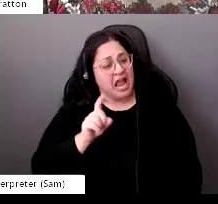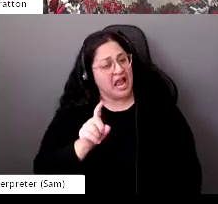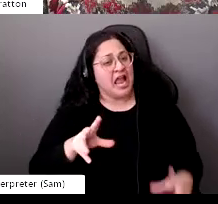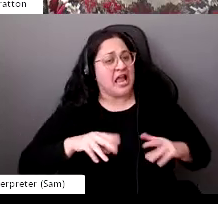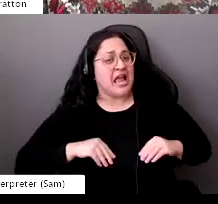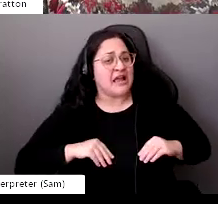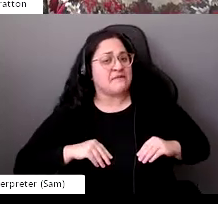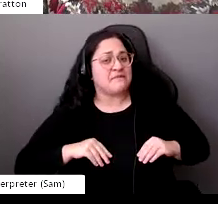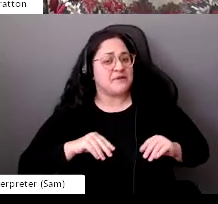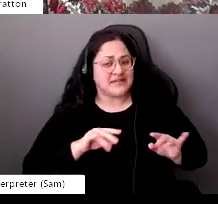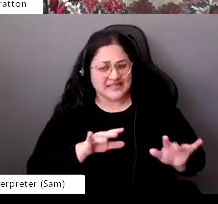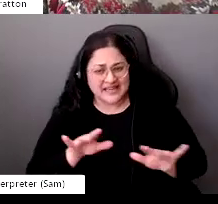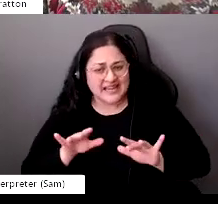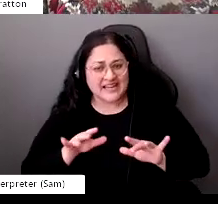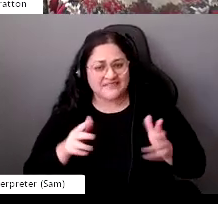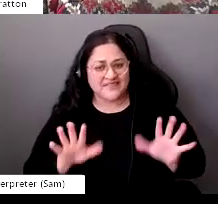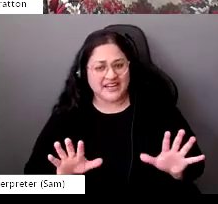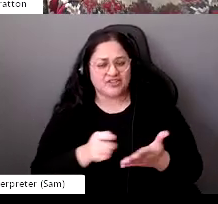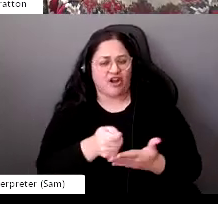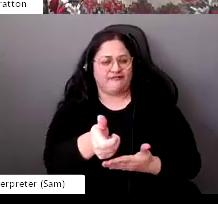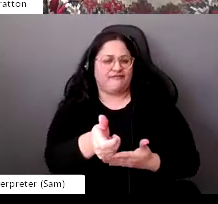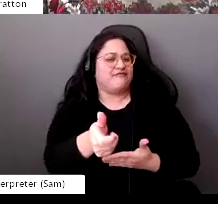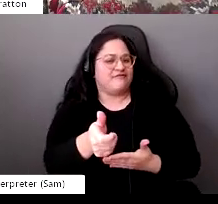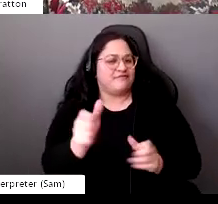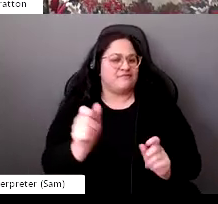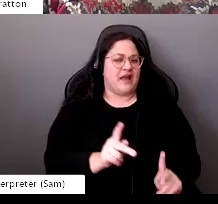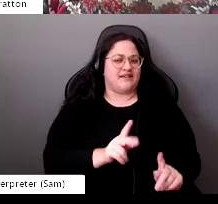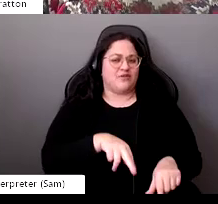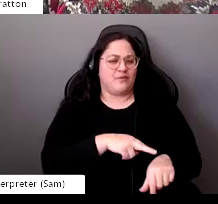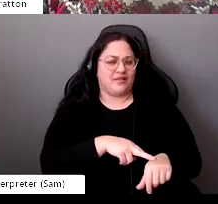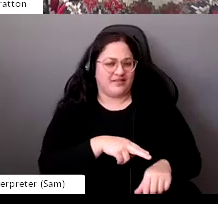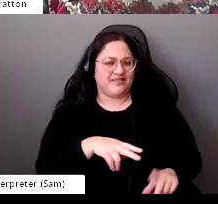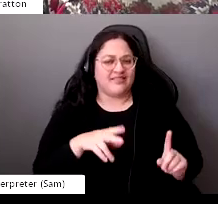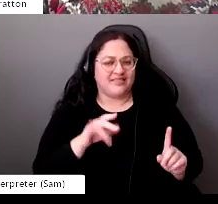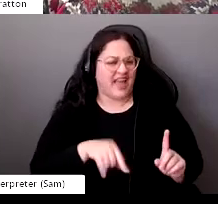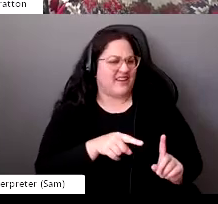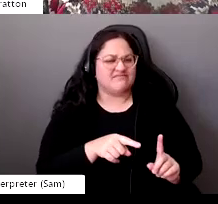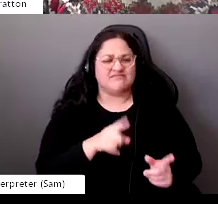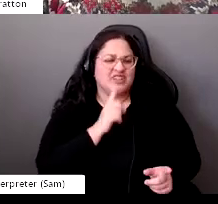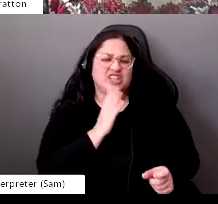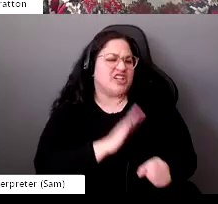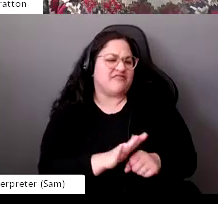speak, but nothing you have to worry too much about. What you go on to right now is probably going to meet your needs.